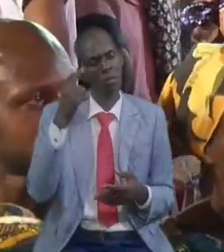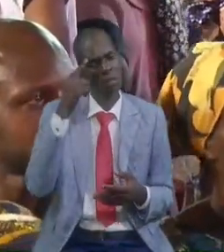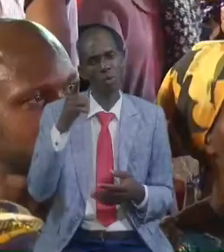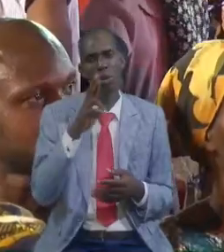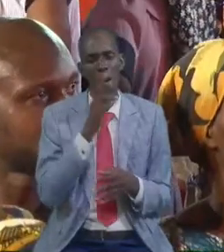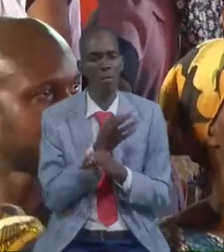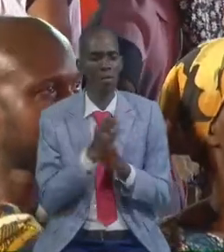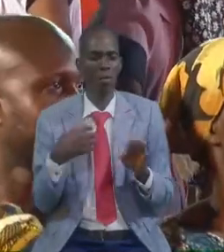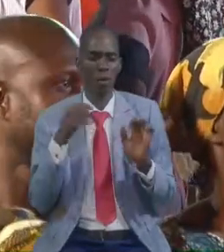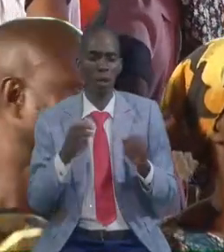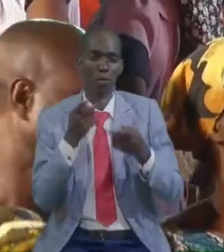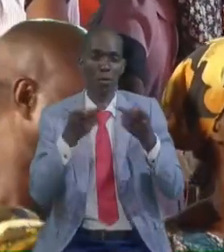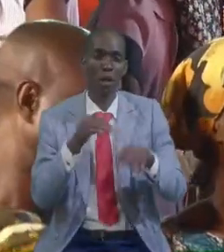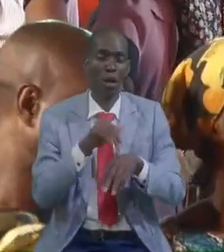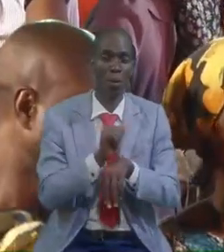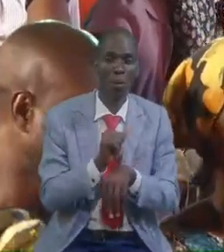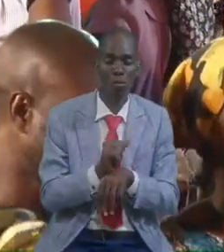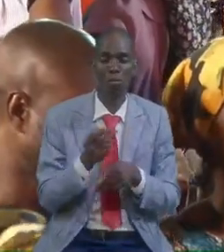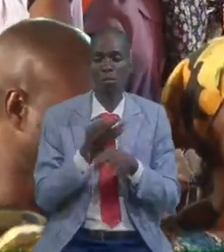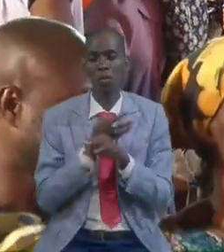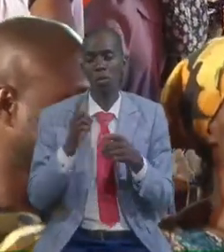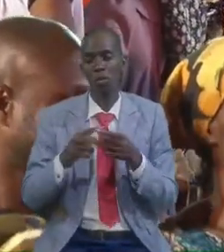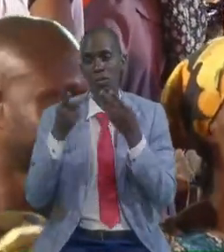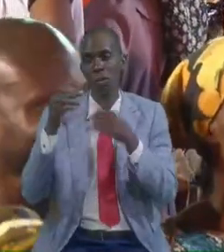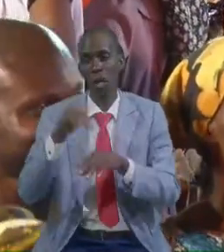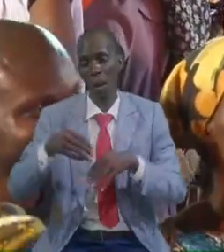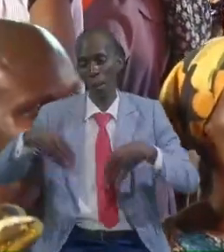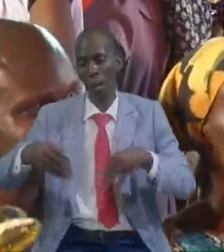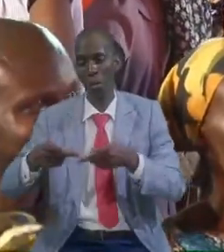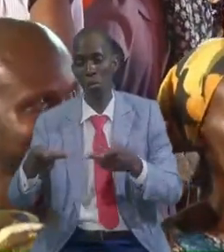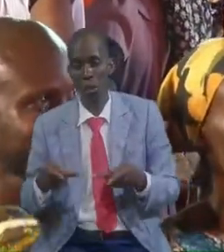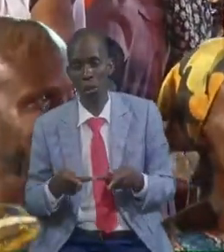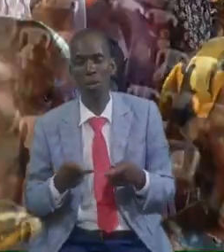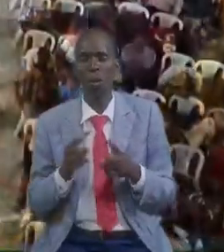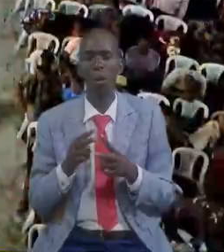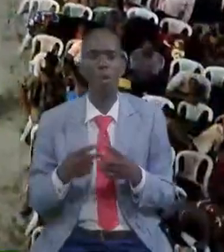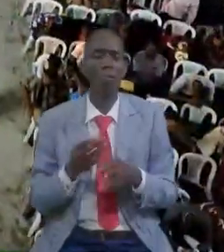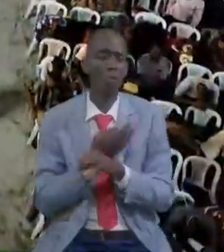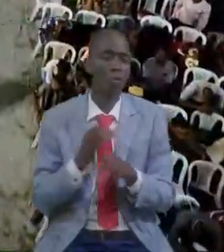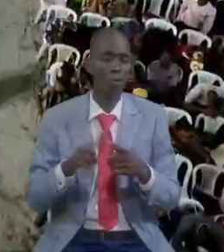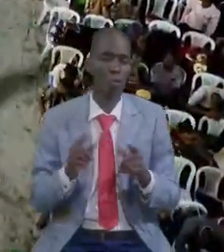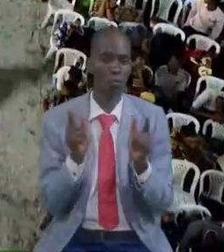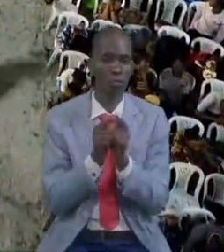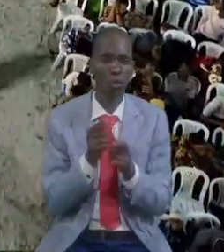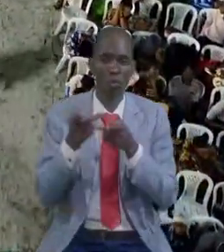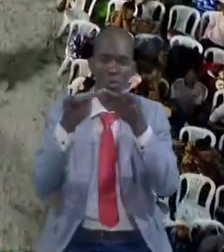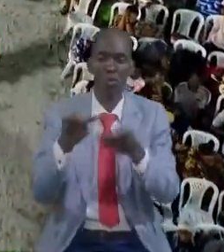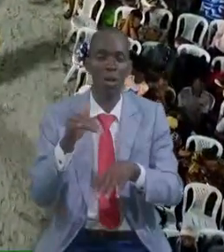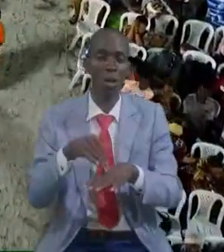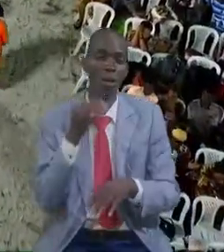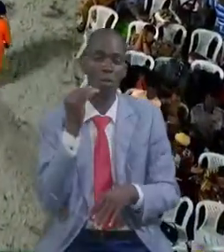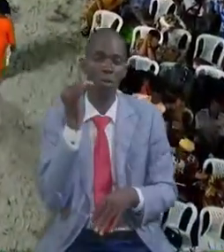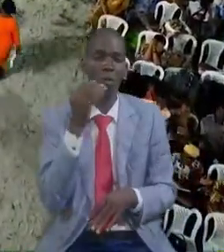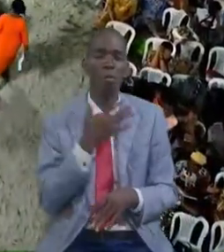and assist you to grow. So please cancel us, get the details. Write